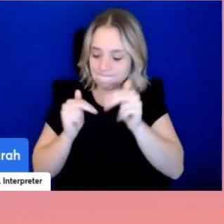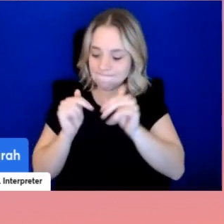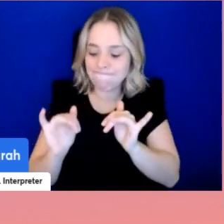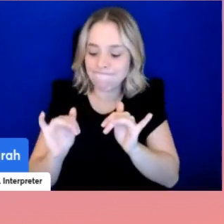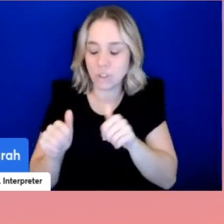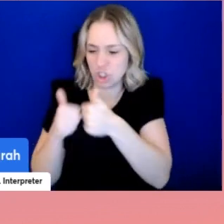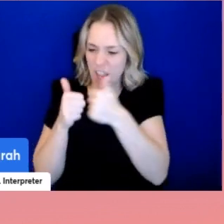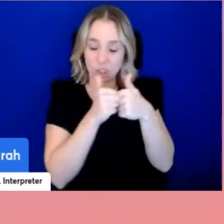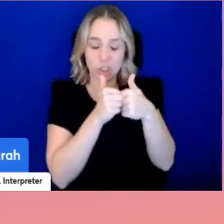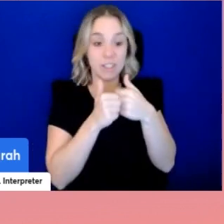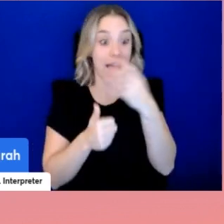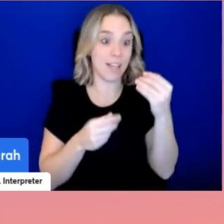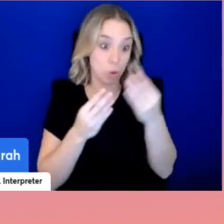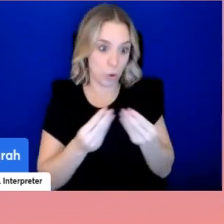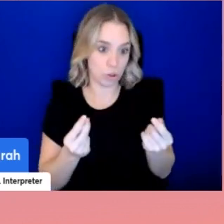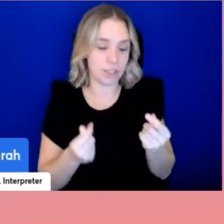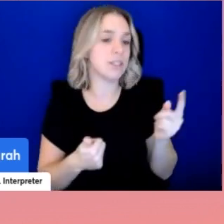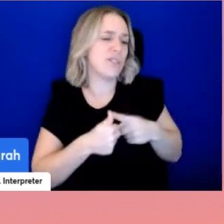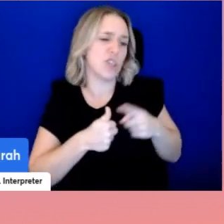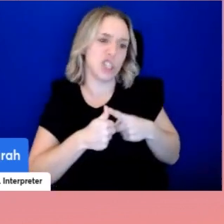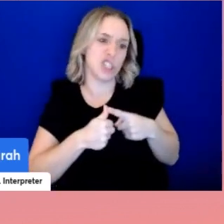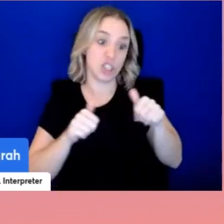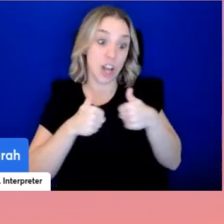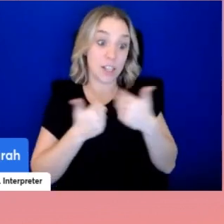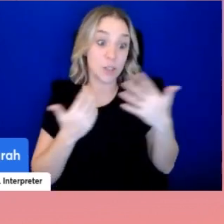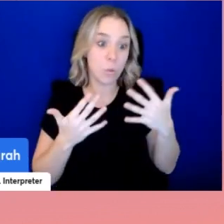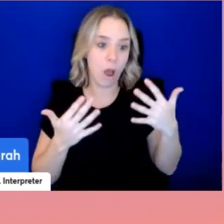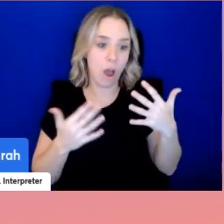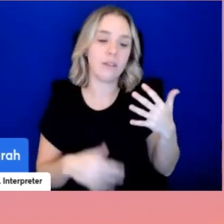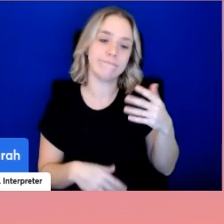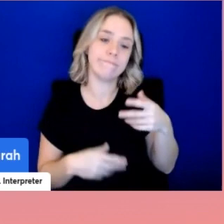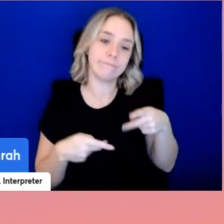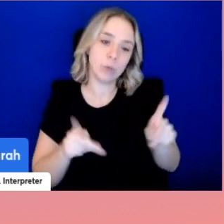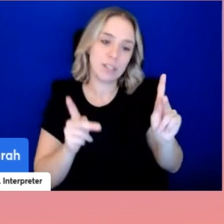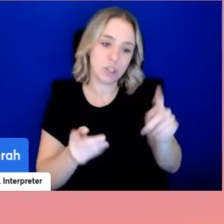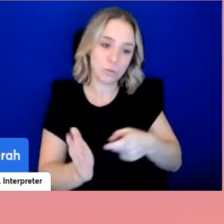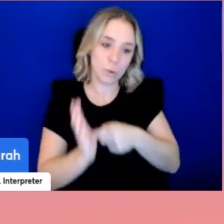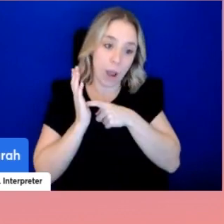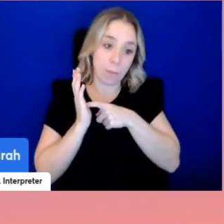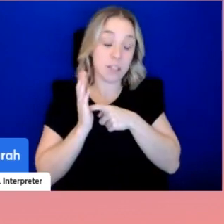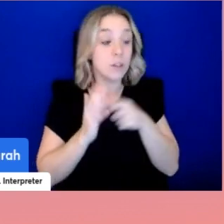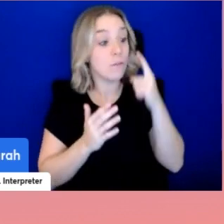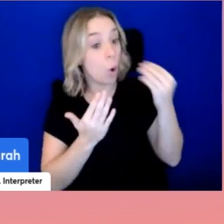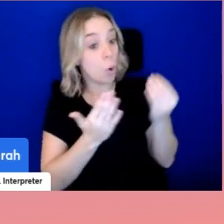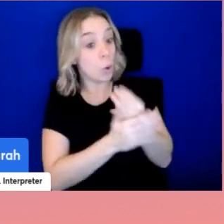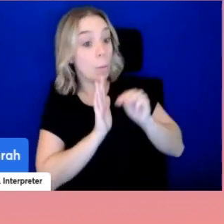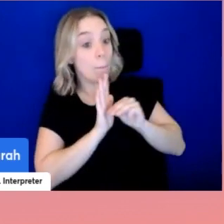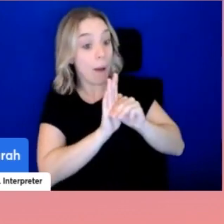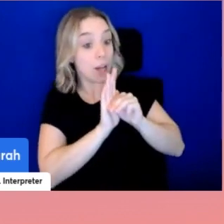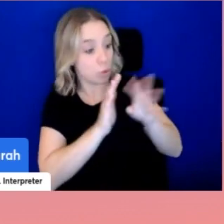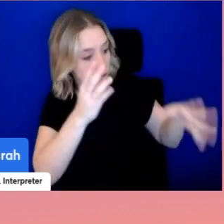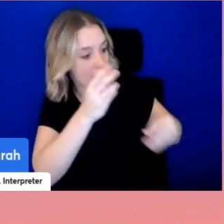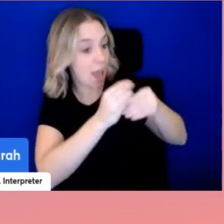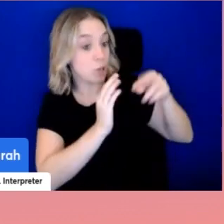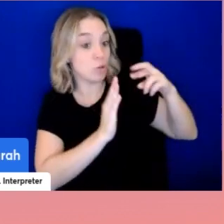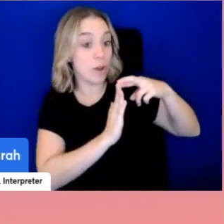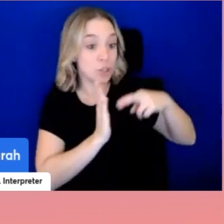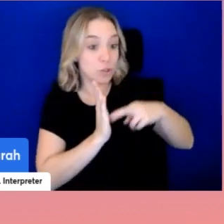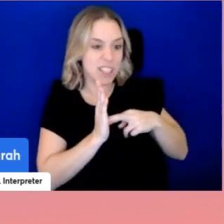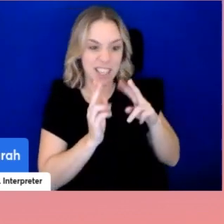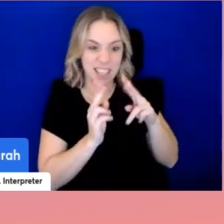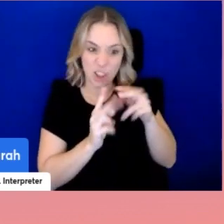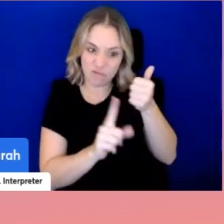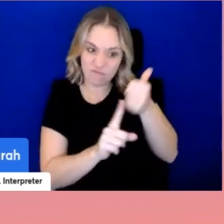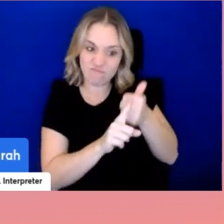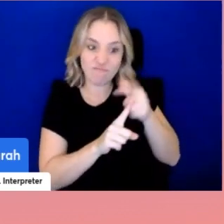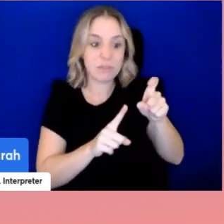up with. So number one is permissions requirements, right? So you need to get a new module into the registry, you have to either be an owner or you have